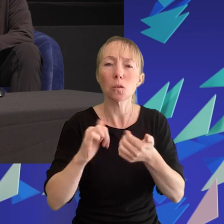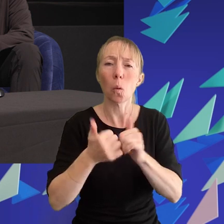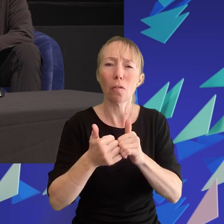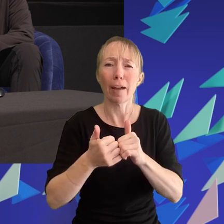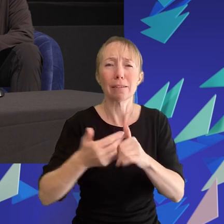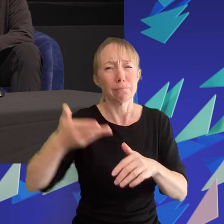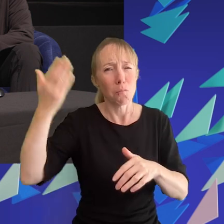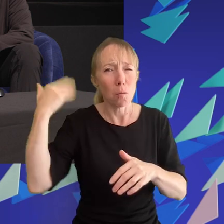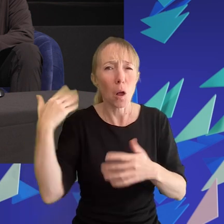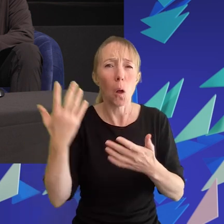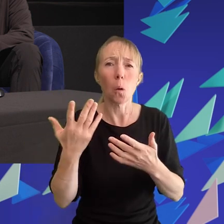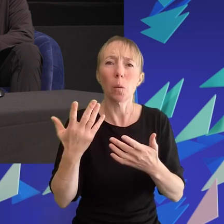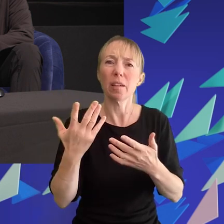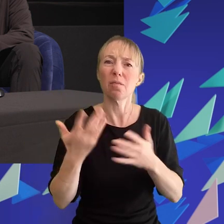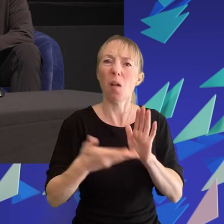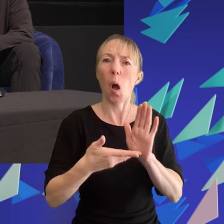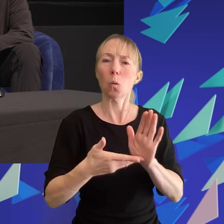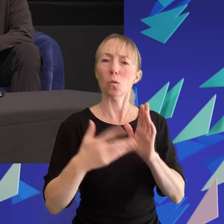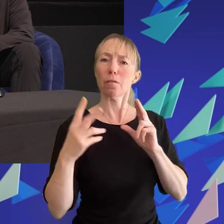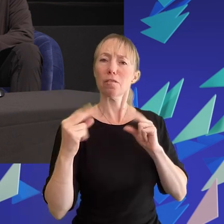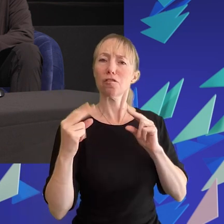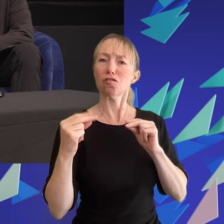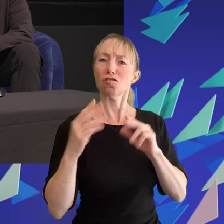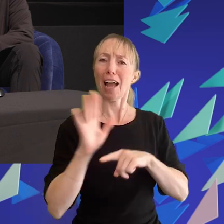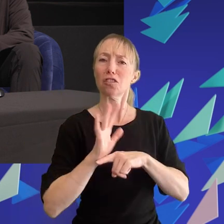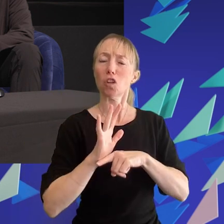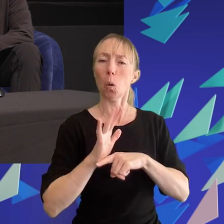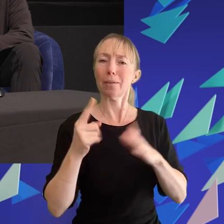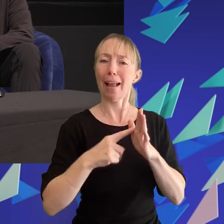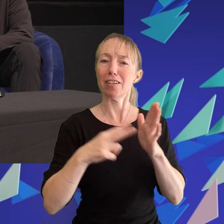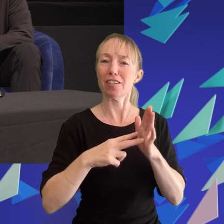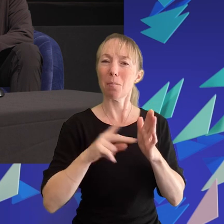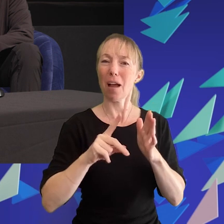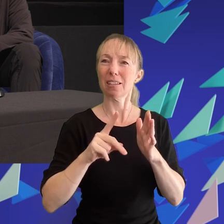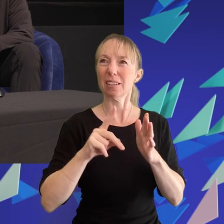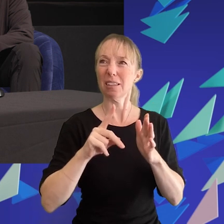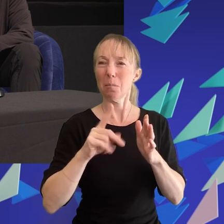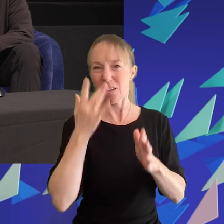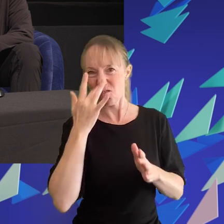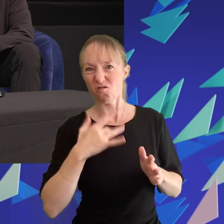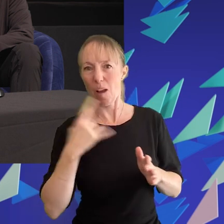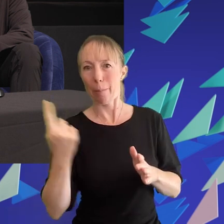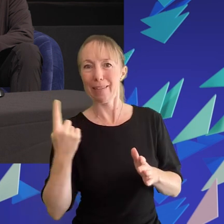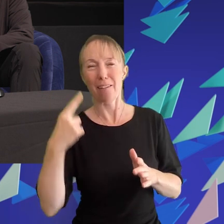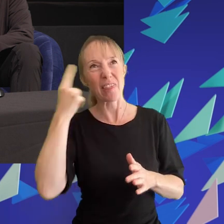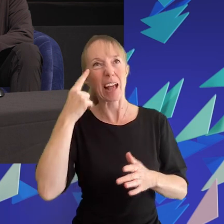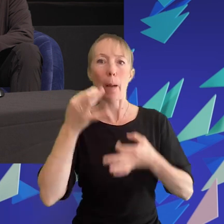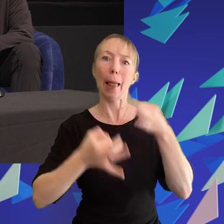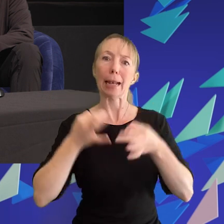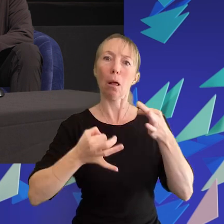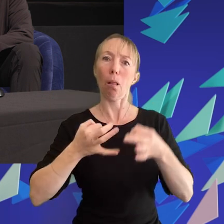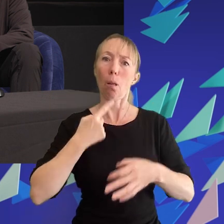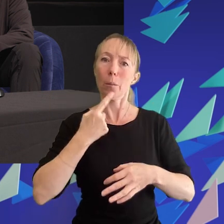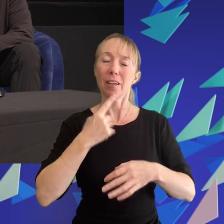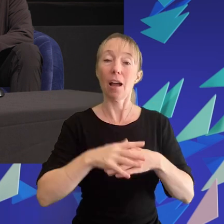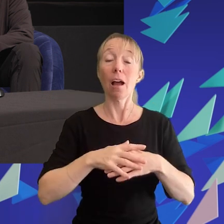host of a chat show on TV, but thinks he's a political commentator. And I'm paraphrasing here, but the main character